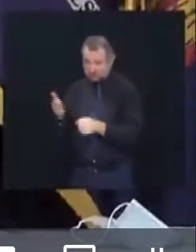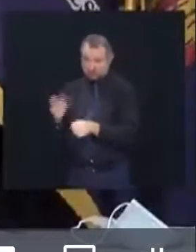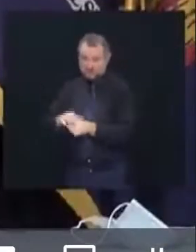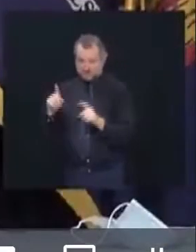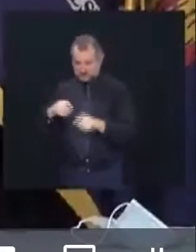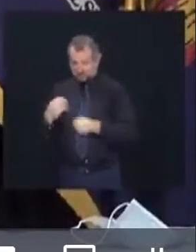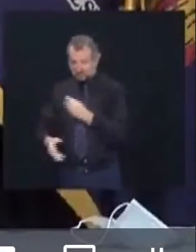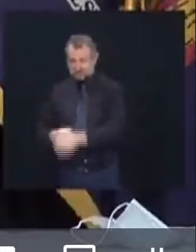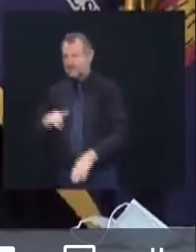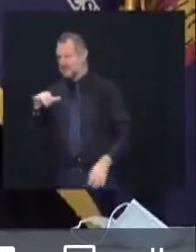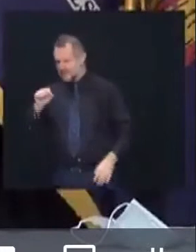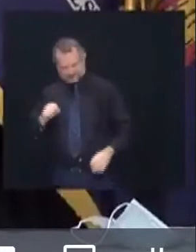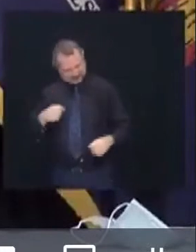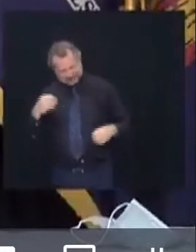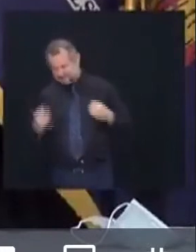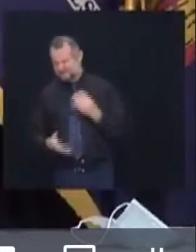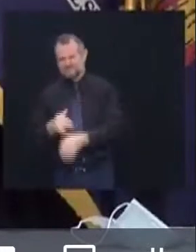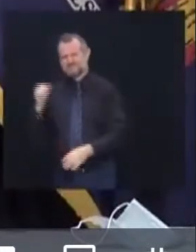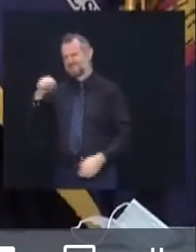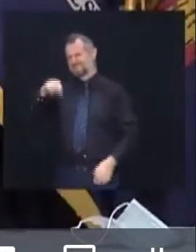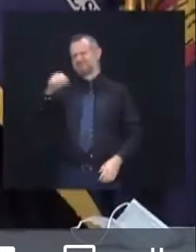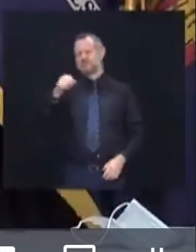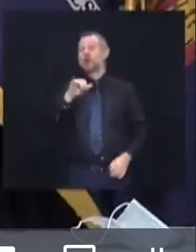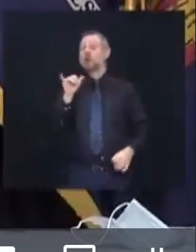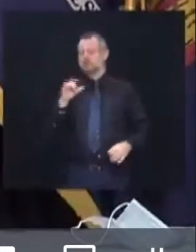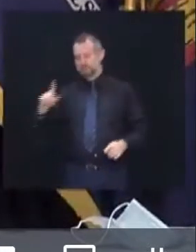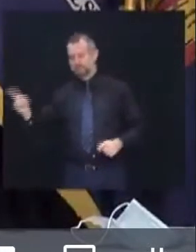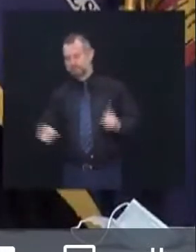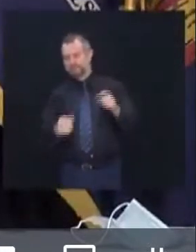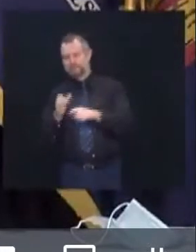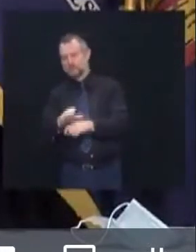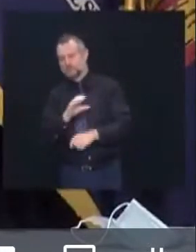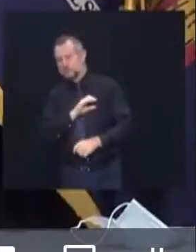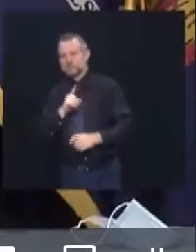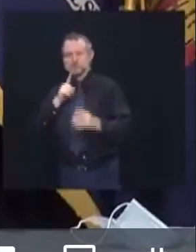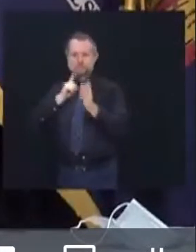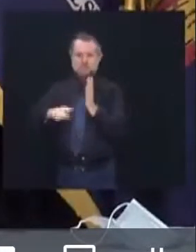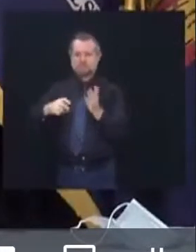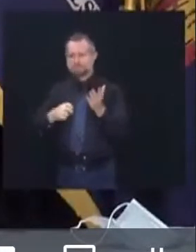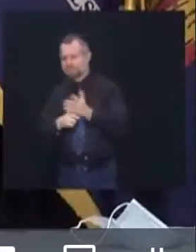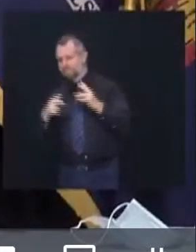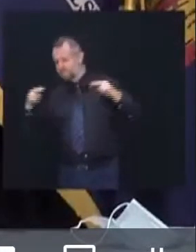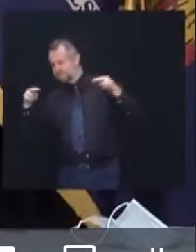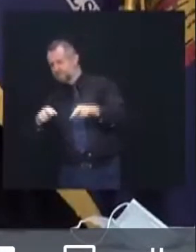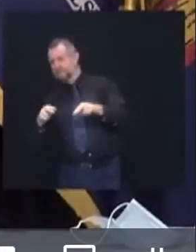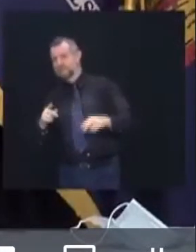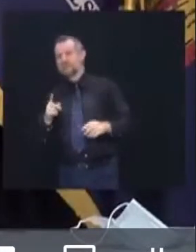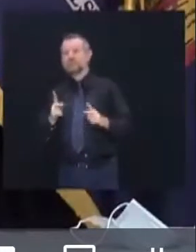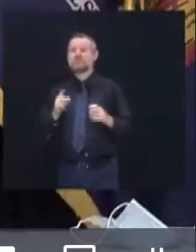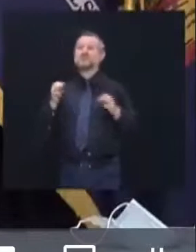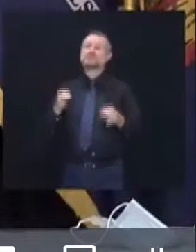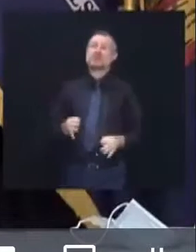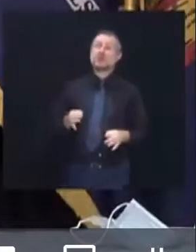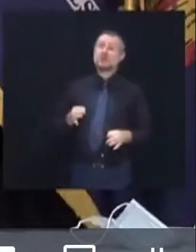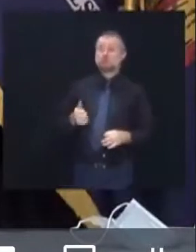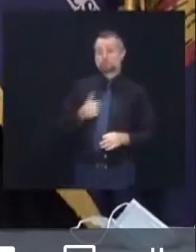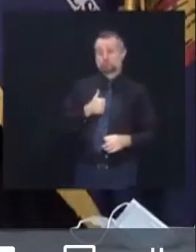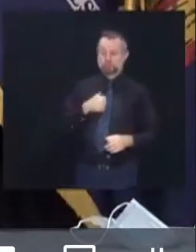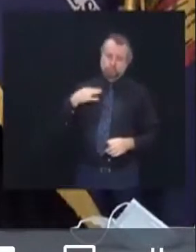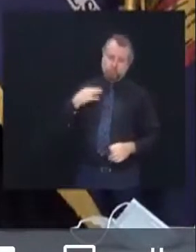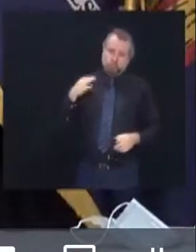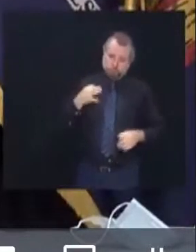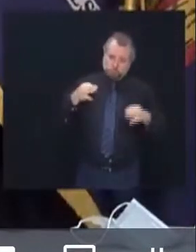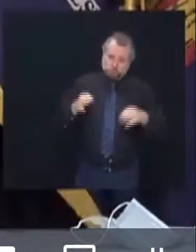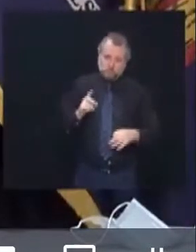enforcement. And people are they going on their own volition, do you think, or is it like an outreach thing? Well, it's always an outreach thing, right?